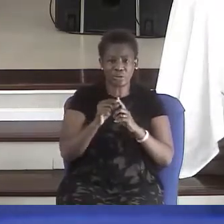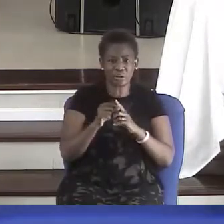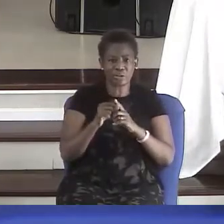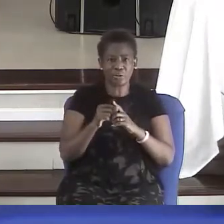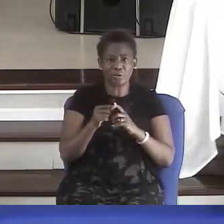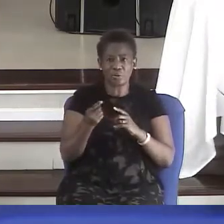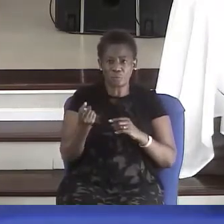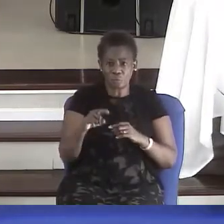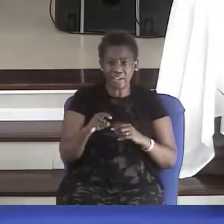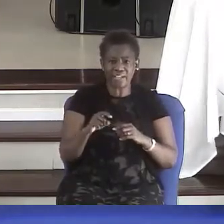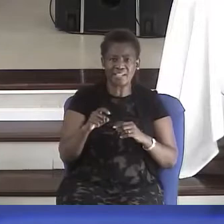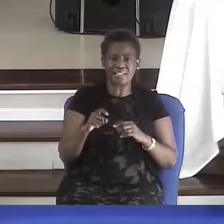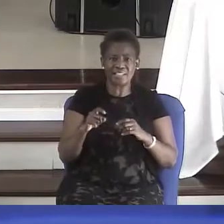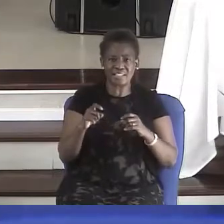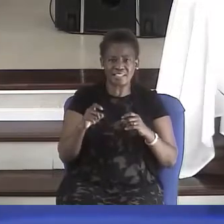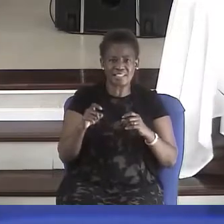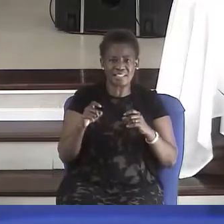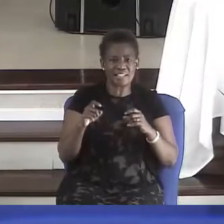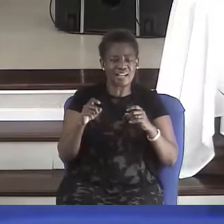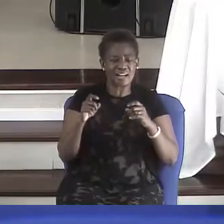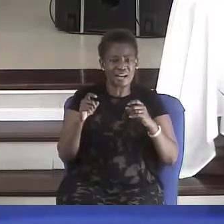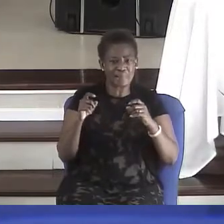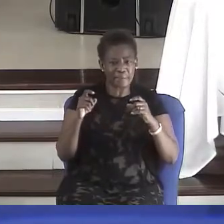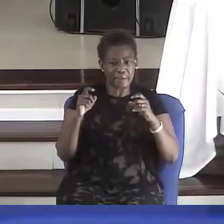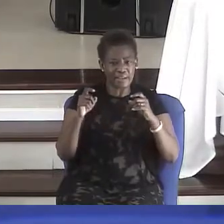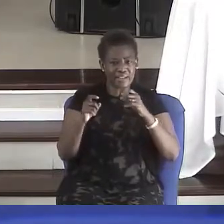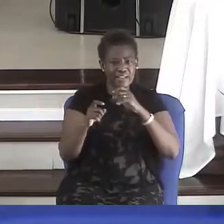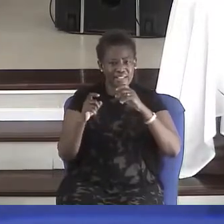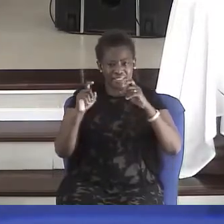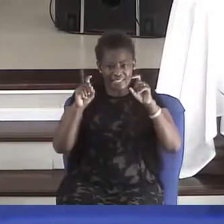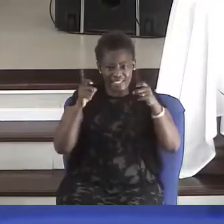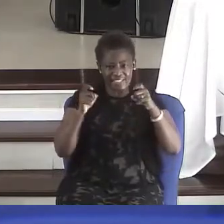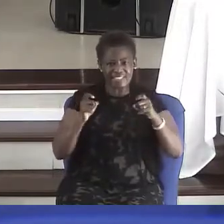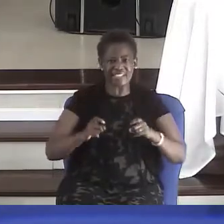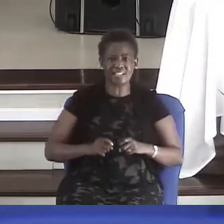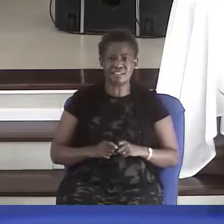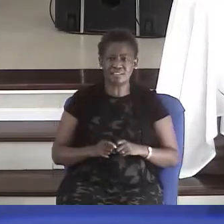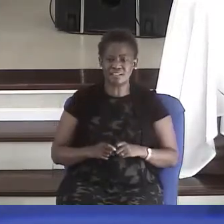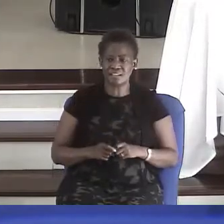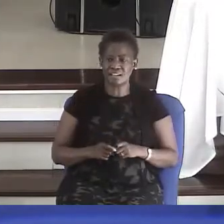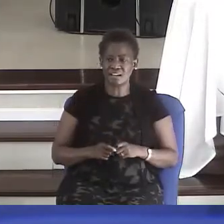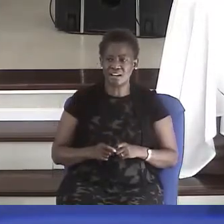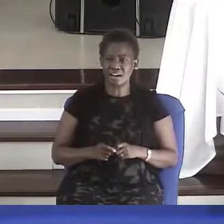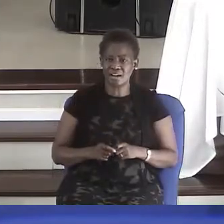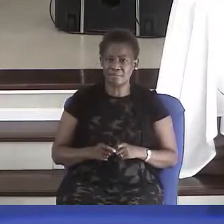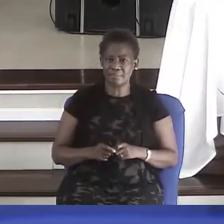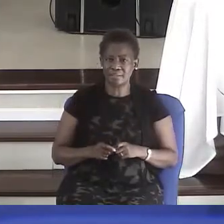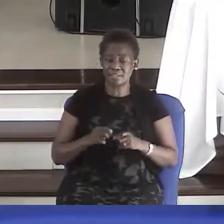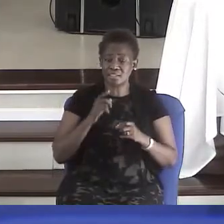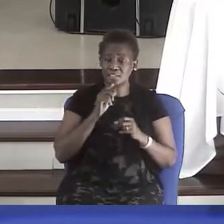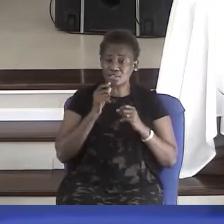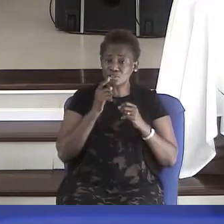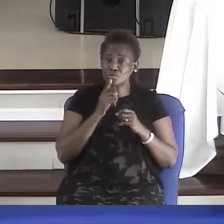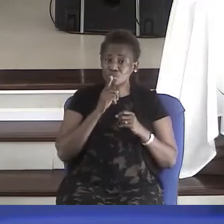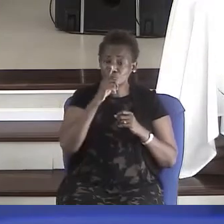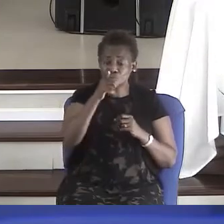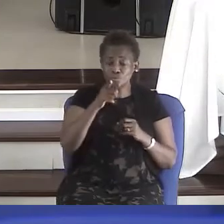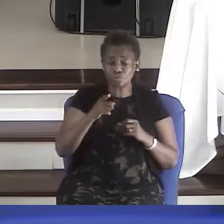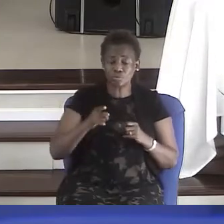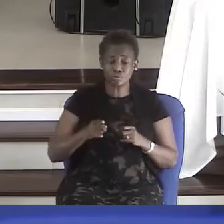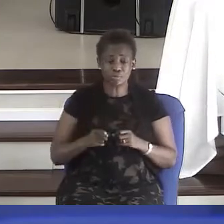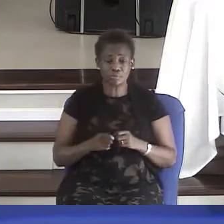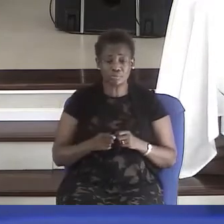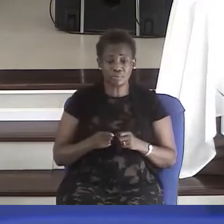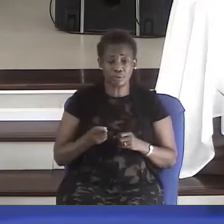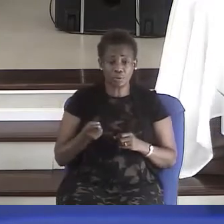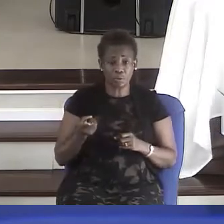What you have here is true. Don't let any little man on the tree tell you, say, is white man write it? Tell them,